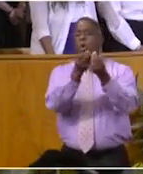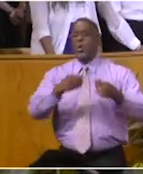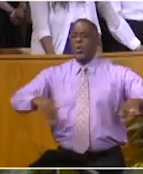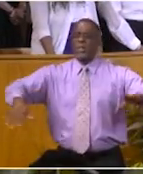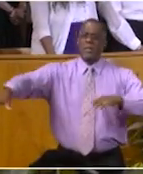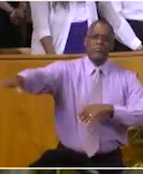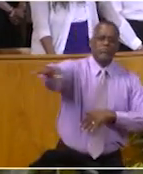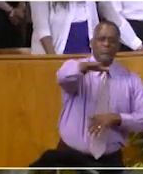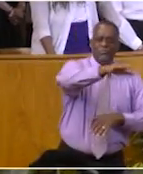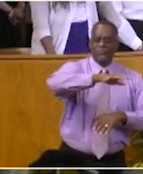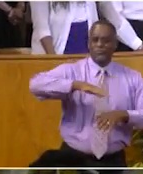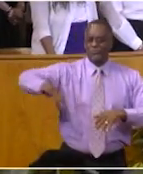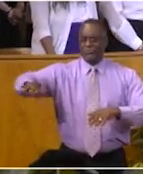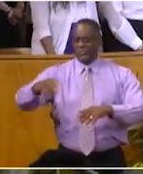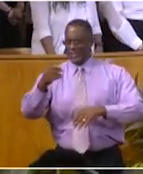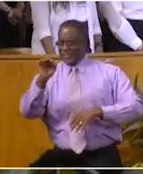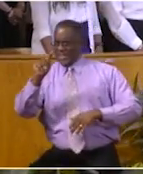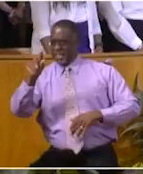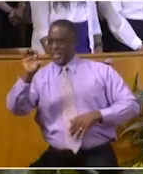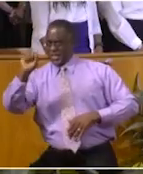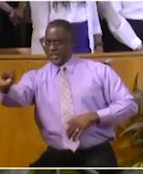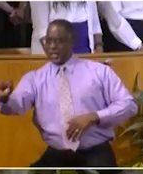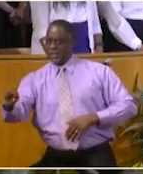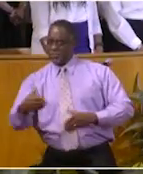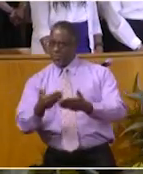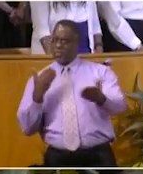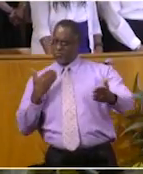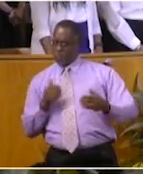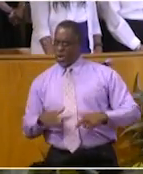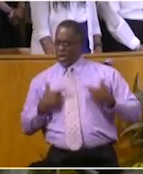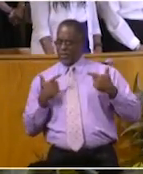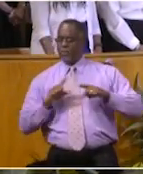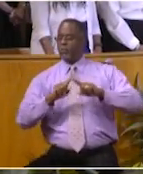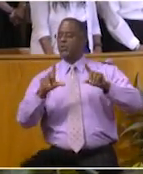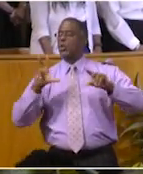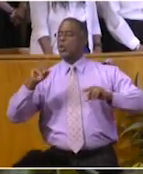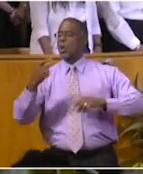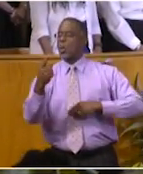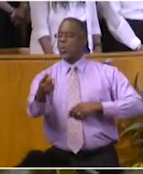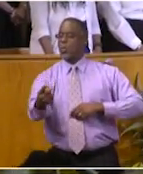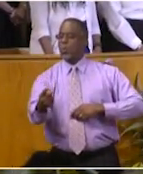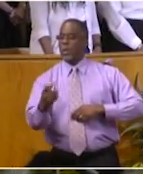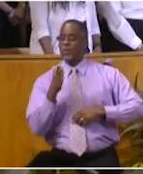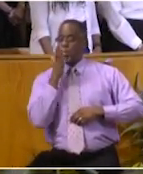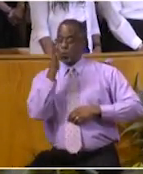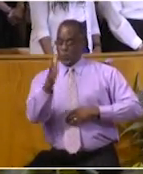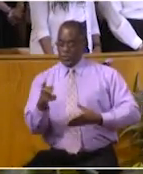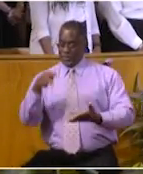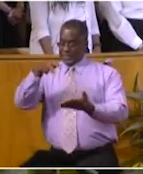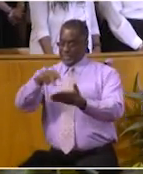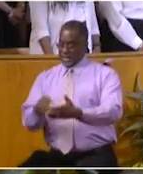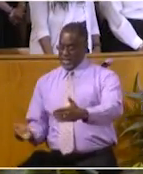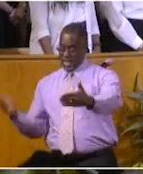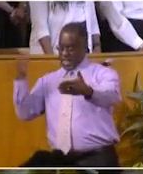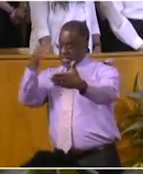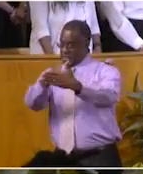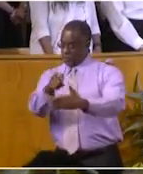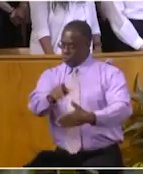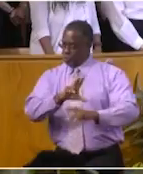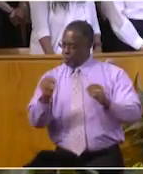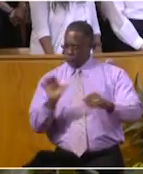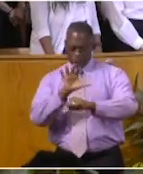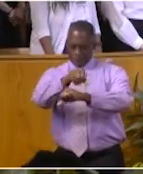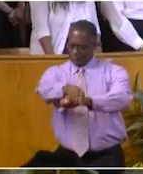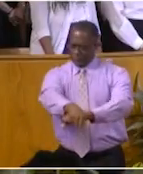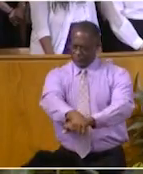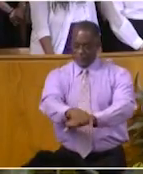the Hittites. No one will be able to stand against you